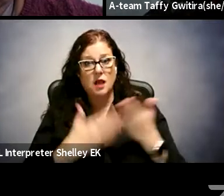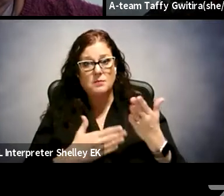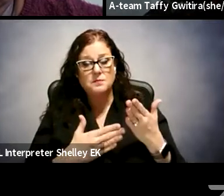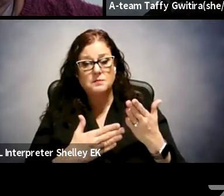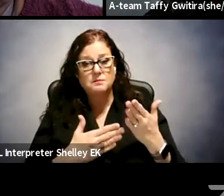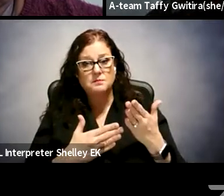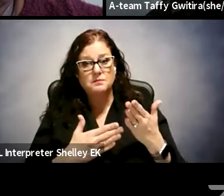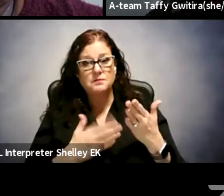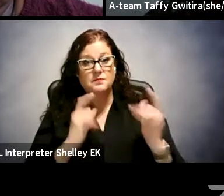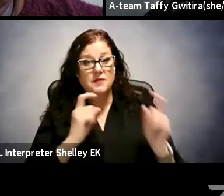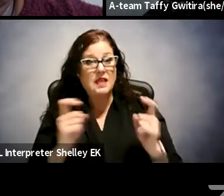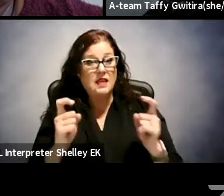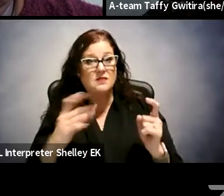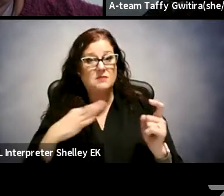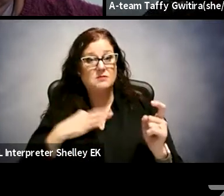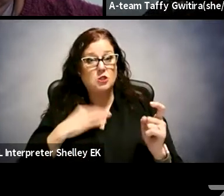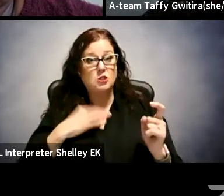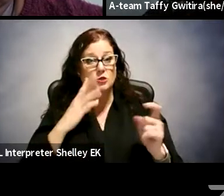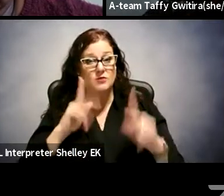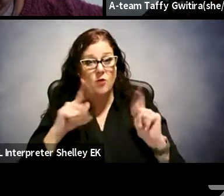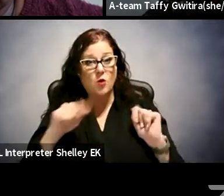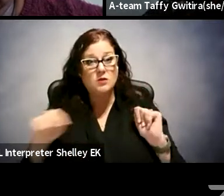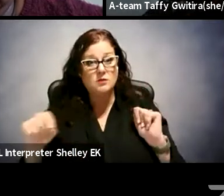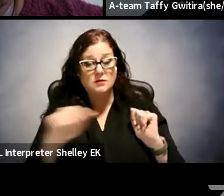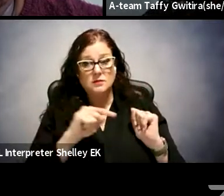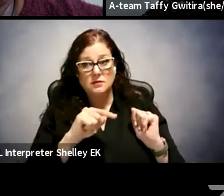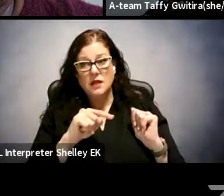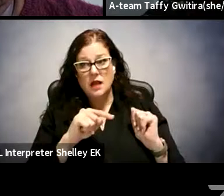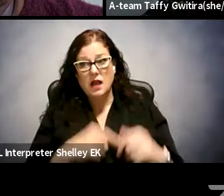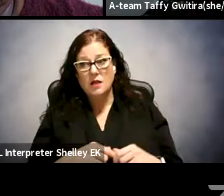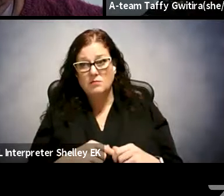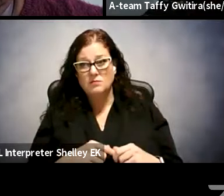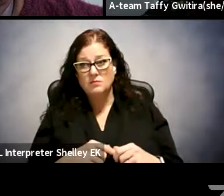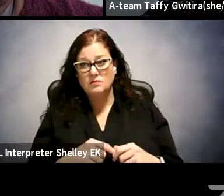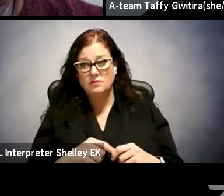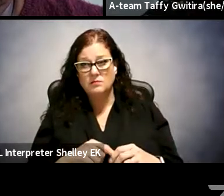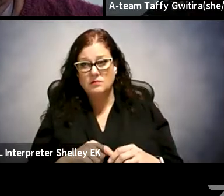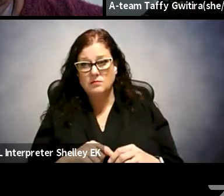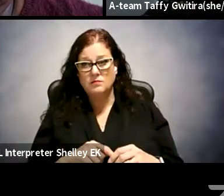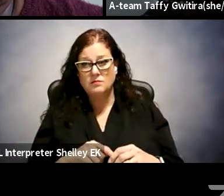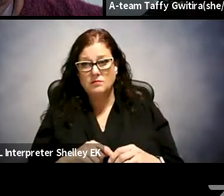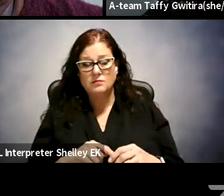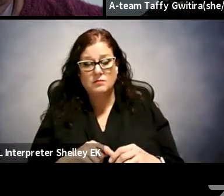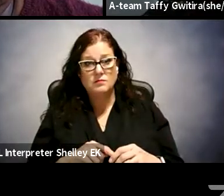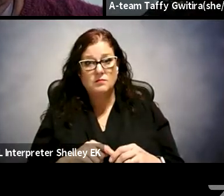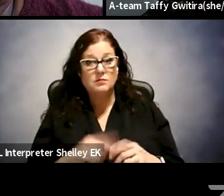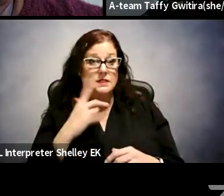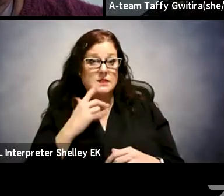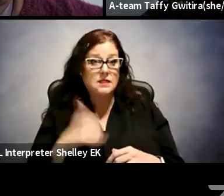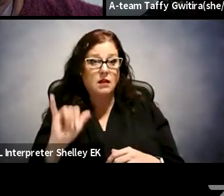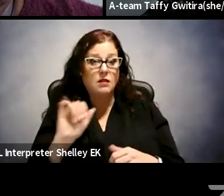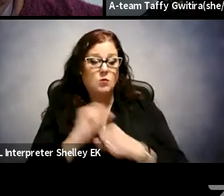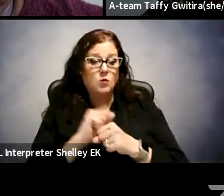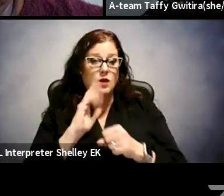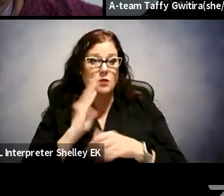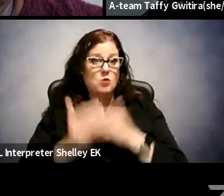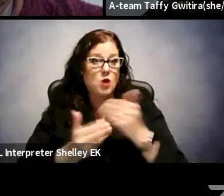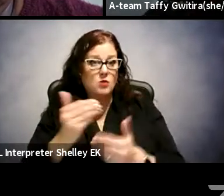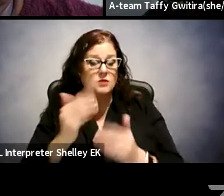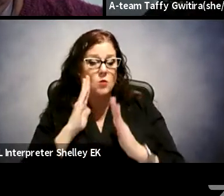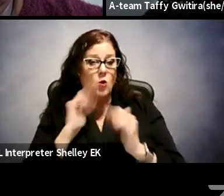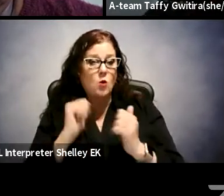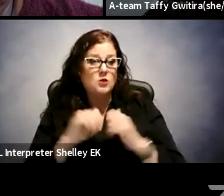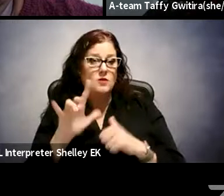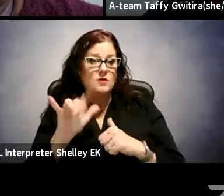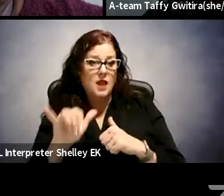some gifts, some t-shirts for folks. But that's still work in progress. We're hoping to do